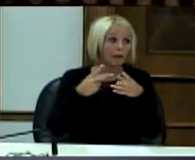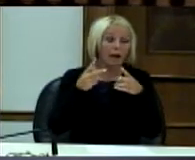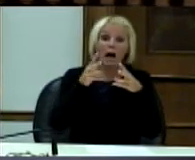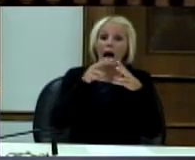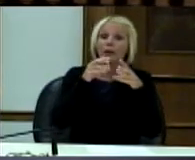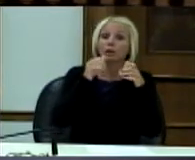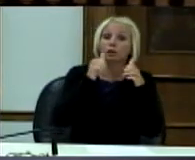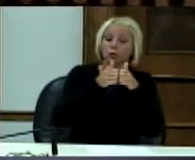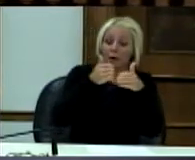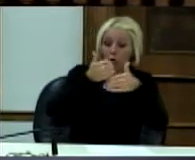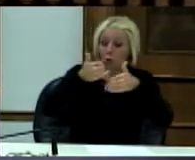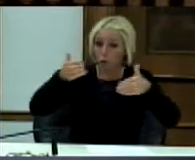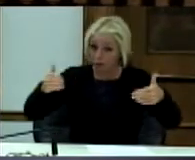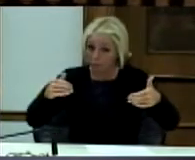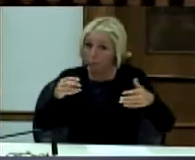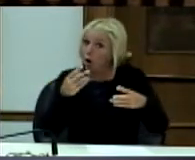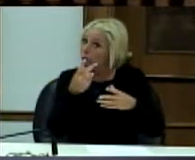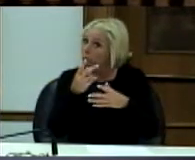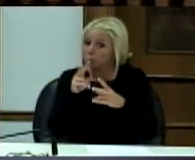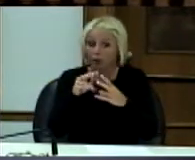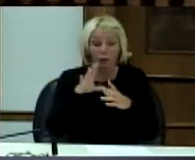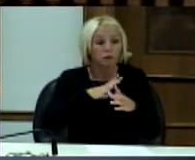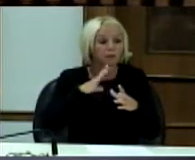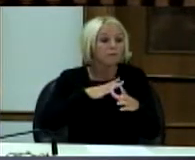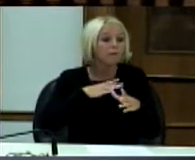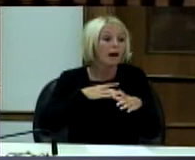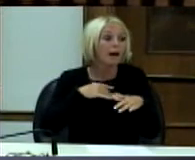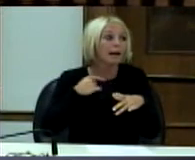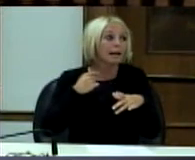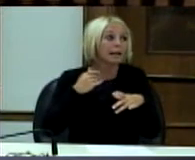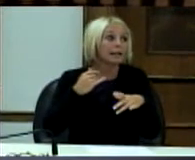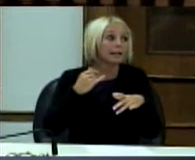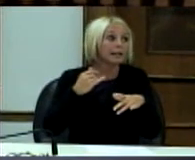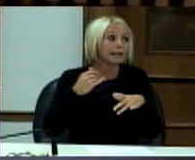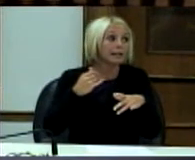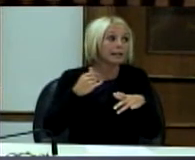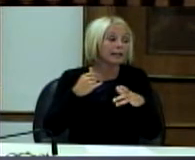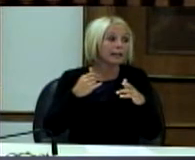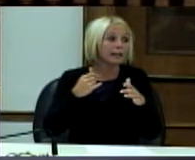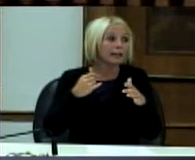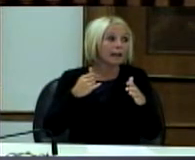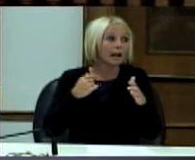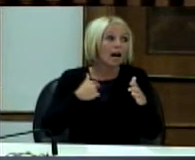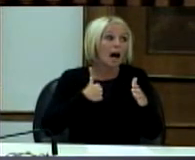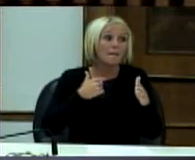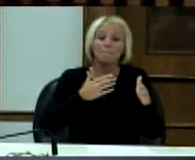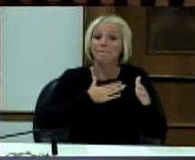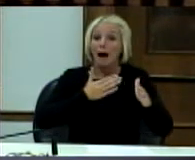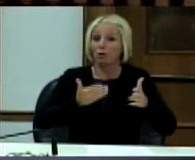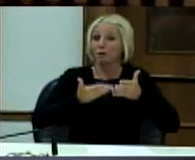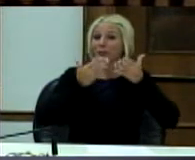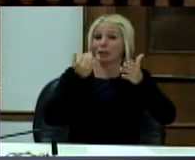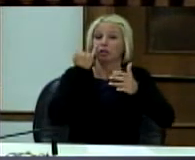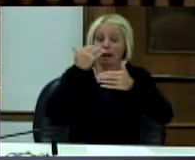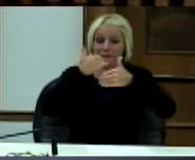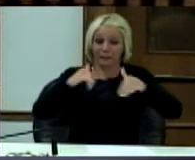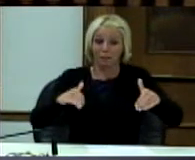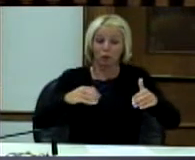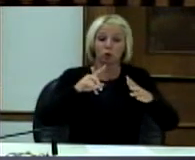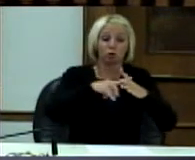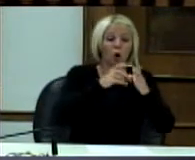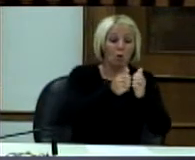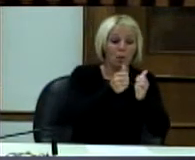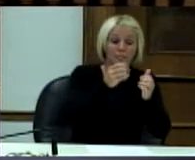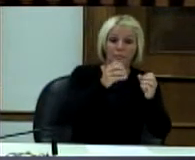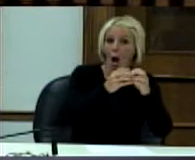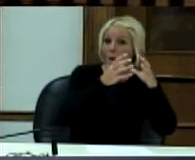either together or separate. If we did them separate, I have a recommendation, though the motion maker could choose in the order they wanted to do. My recommendation would be to start with the